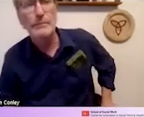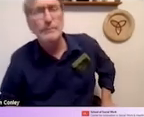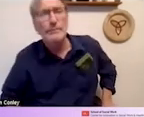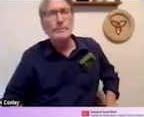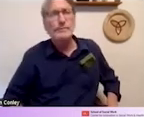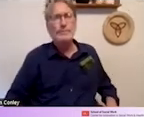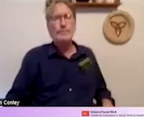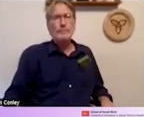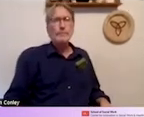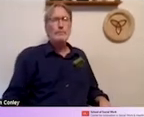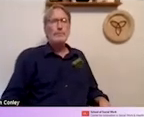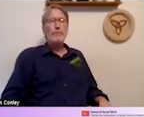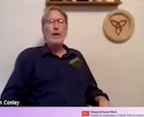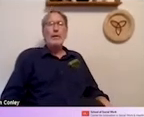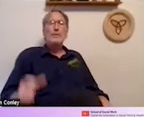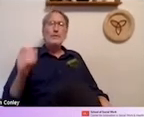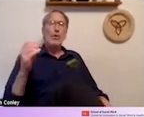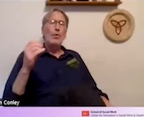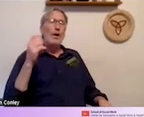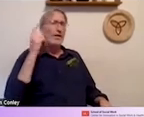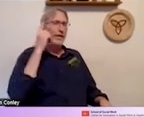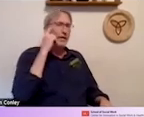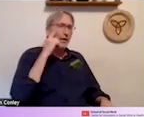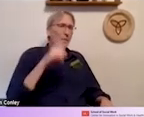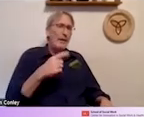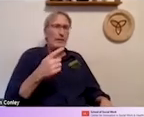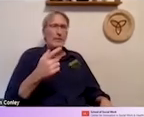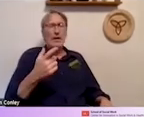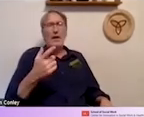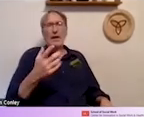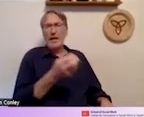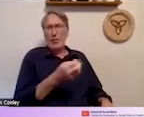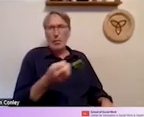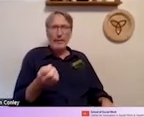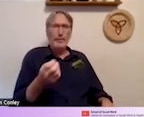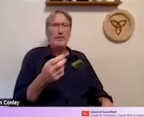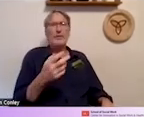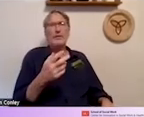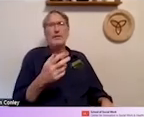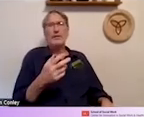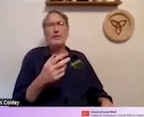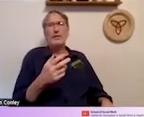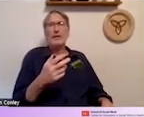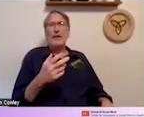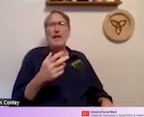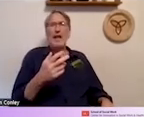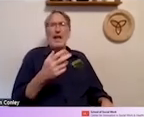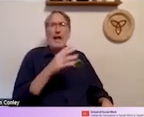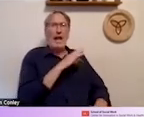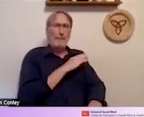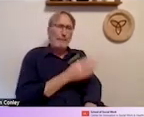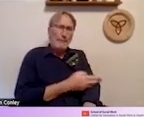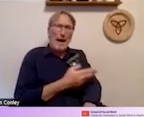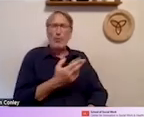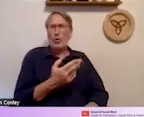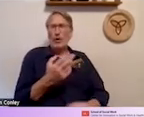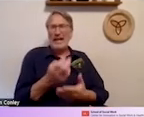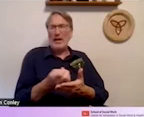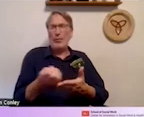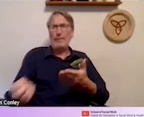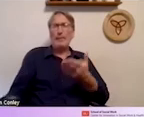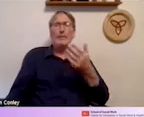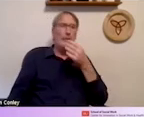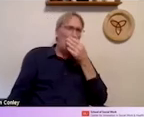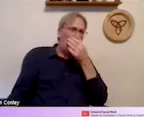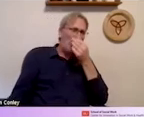And so thinking about the equipment and power, this is something that's really come up a lot in a lot of our work.